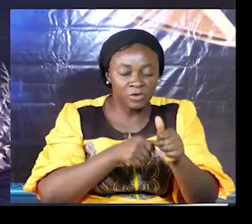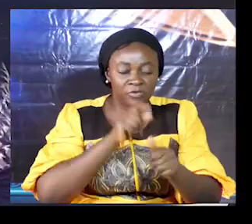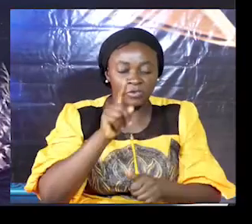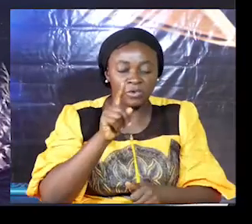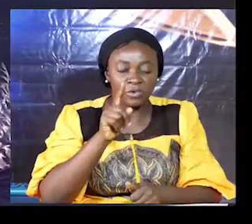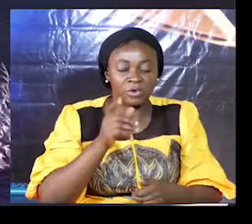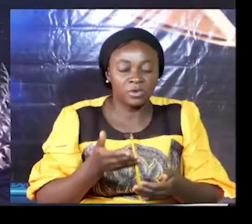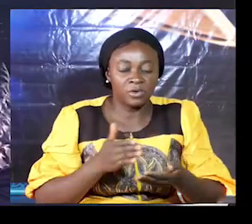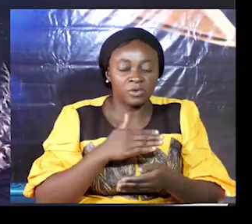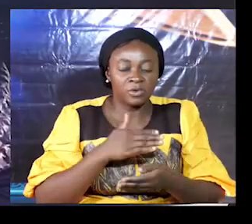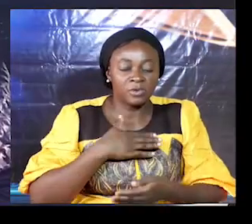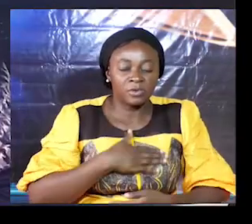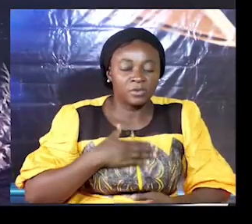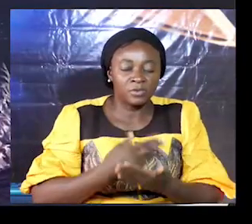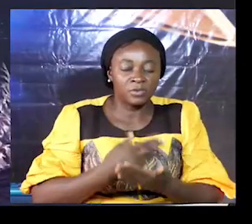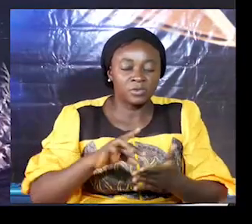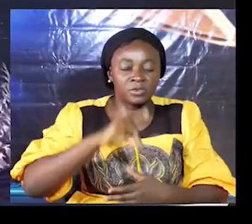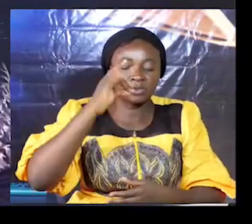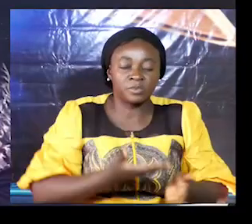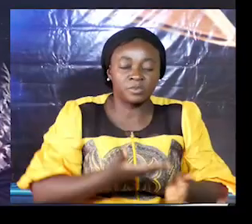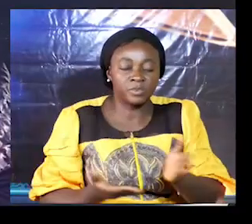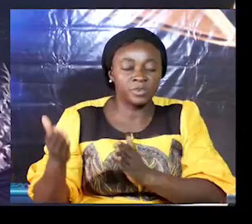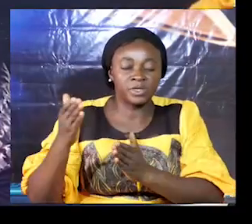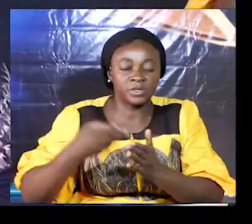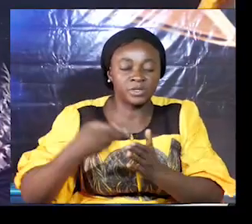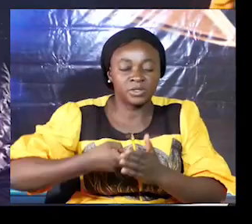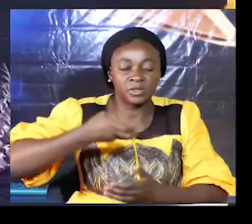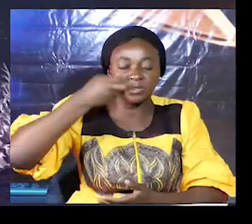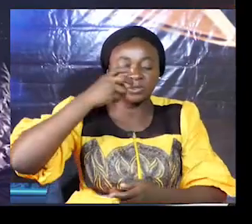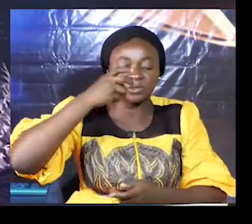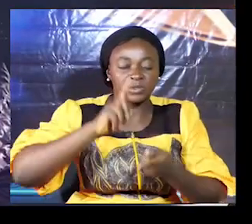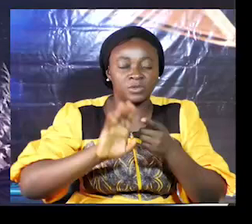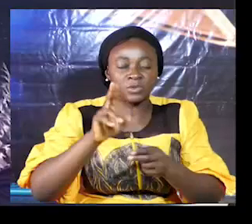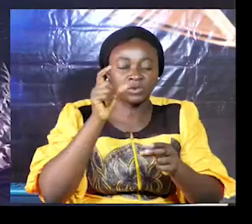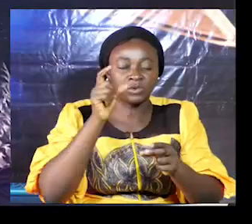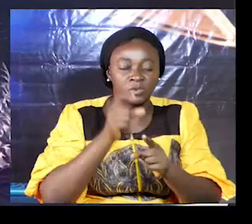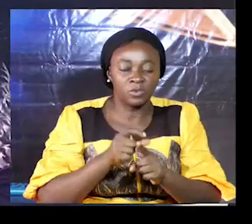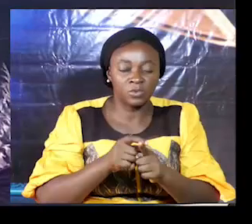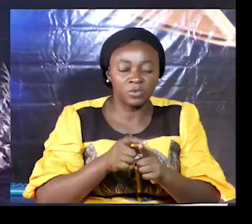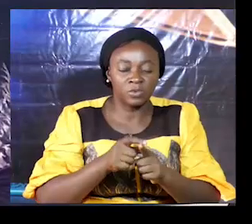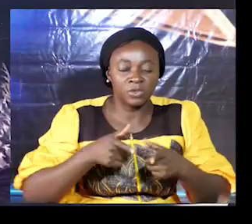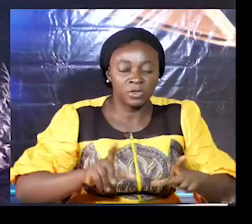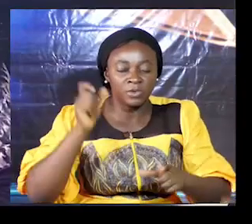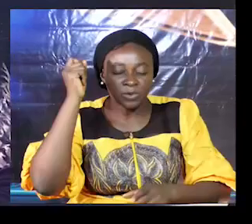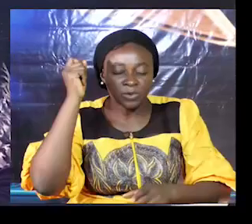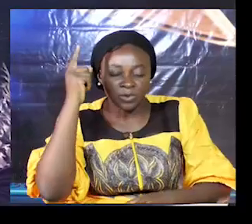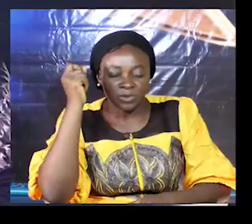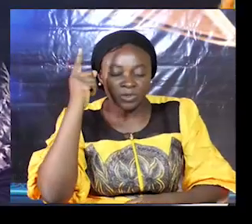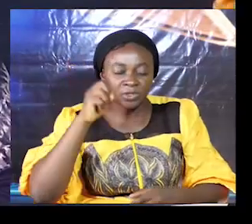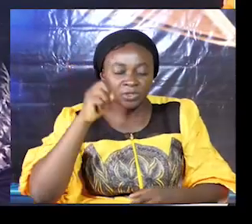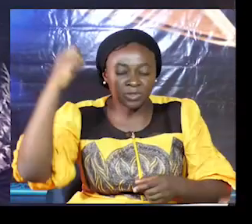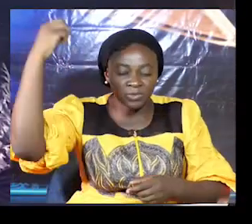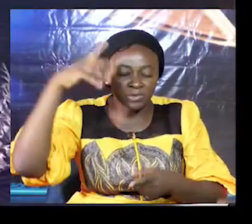word in our hearts. Let there be understanding. And let there be grace to do that which you are instructing